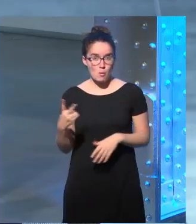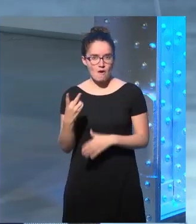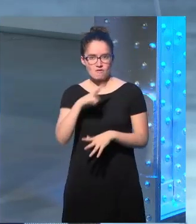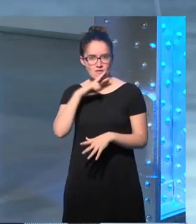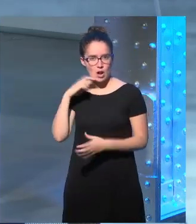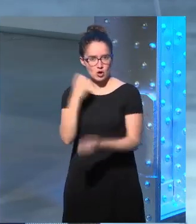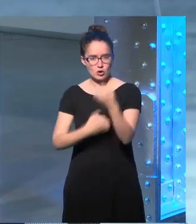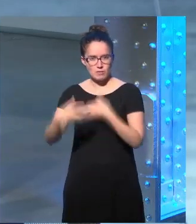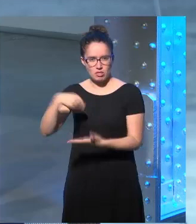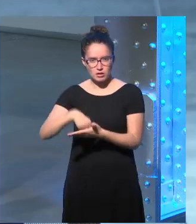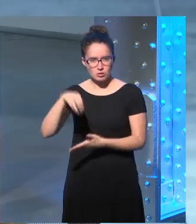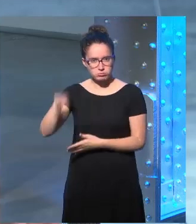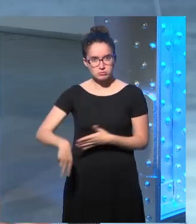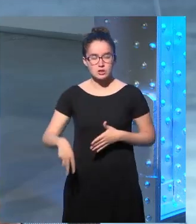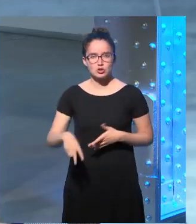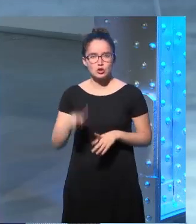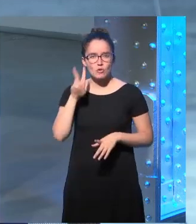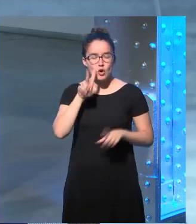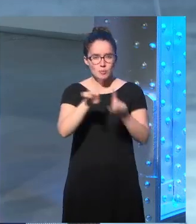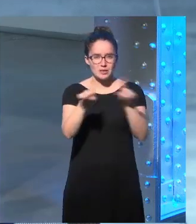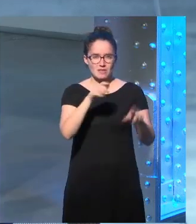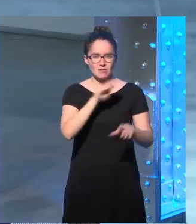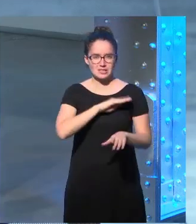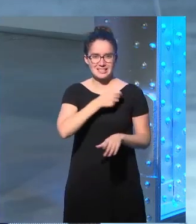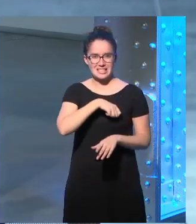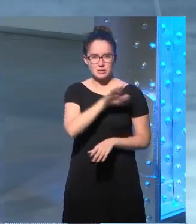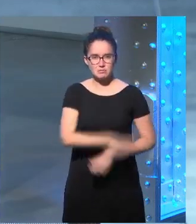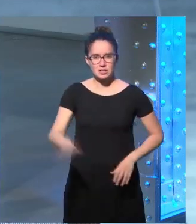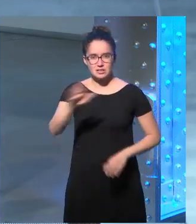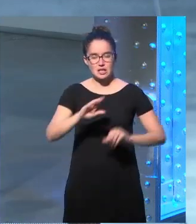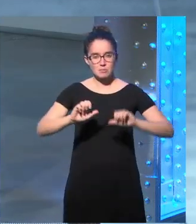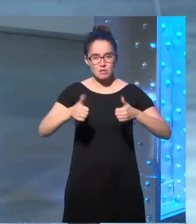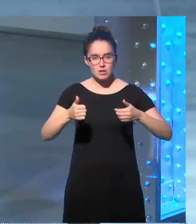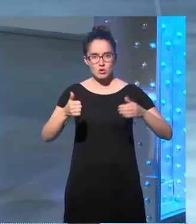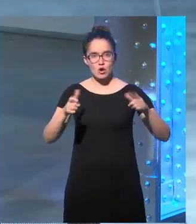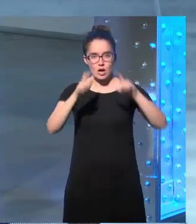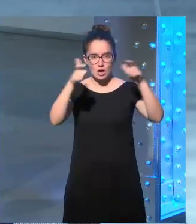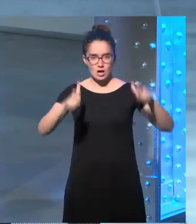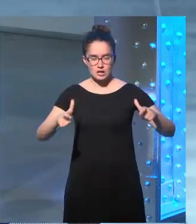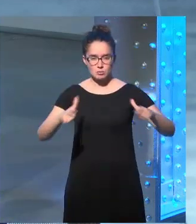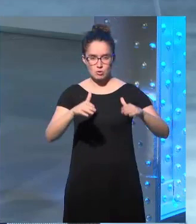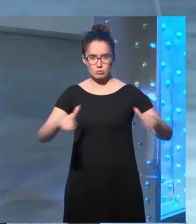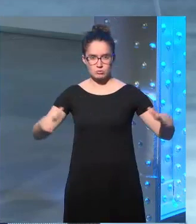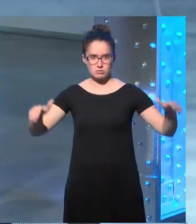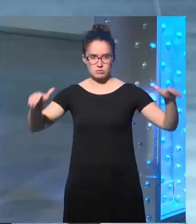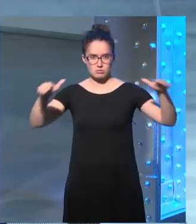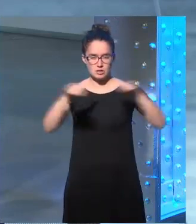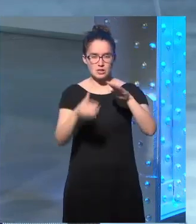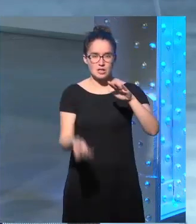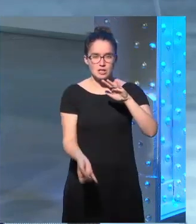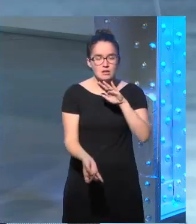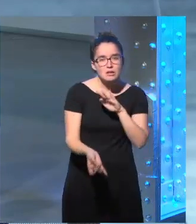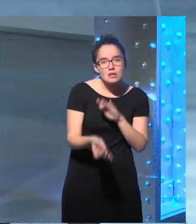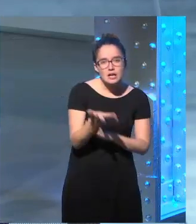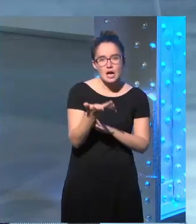much value in this new economy. So I see many companies in Spain that are trying to turn